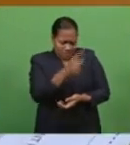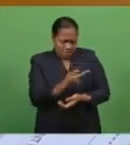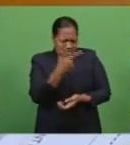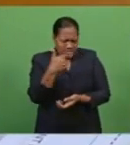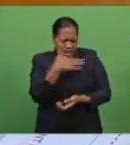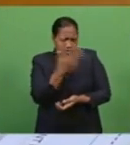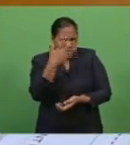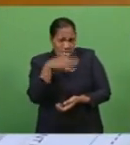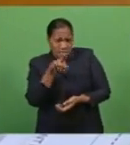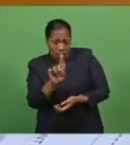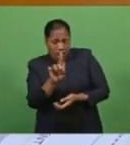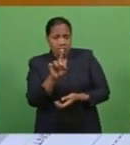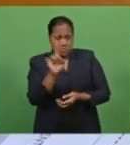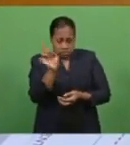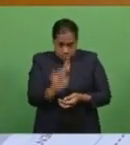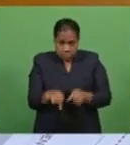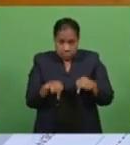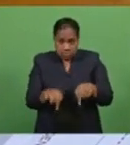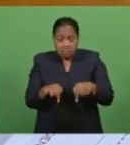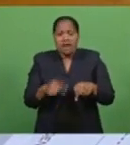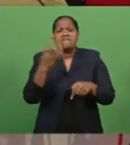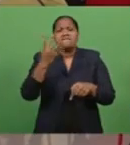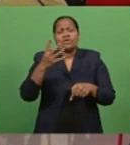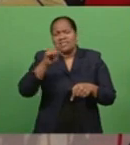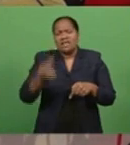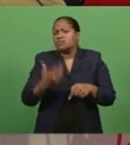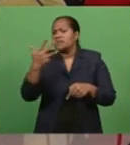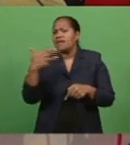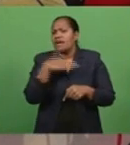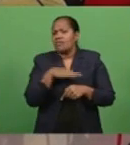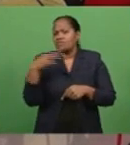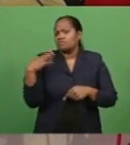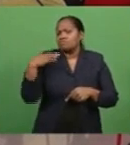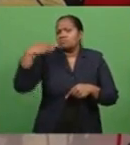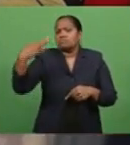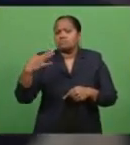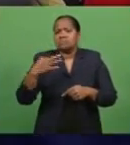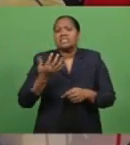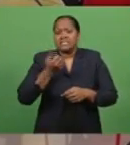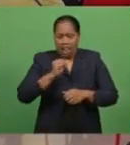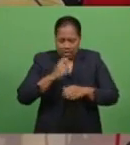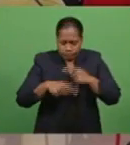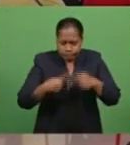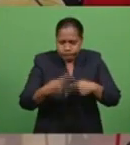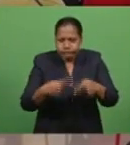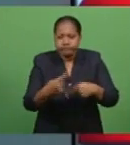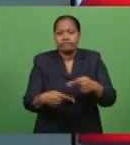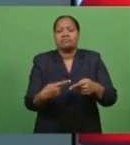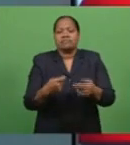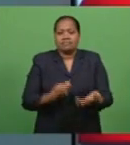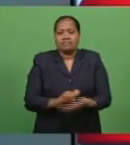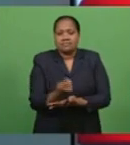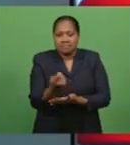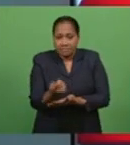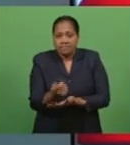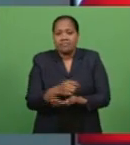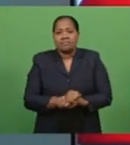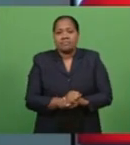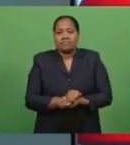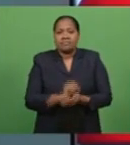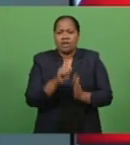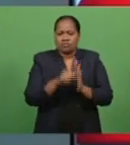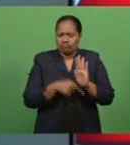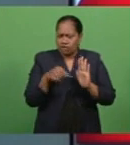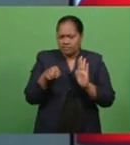46,791 to date, with 14,900 applications still to be processed and paid. FNPF Chief Executive Chochi, while the